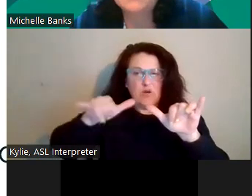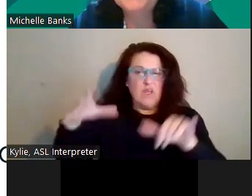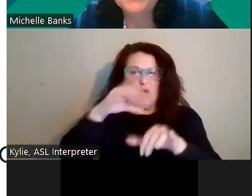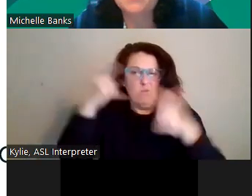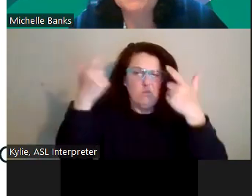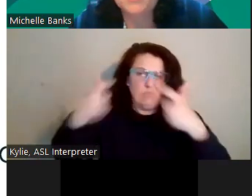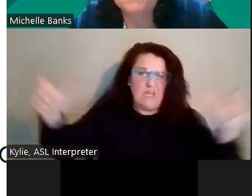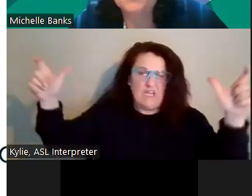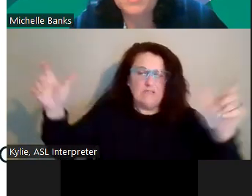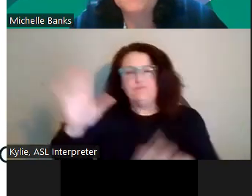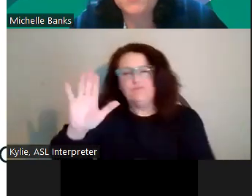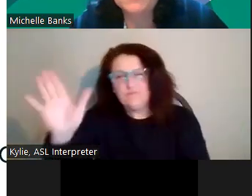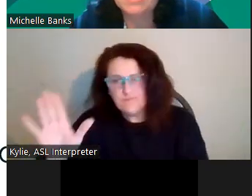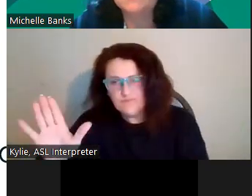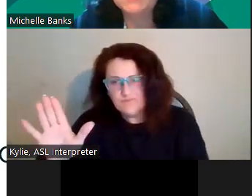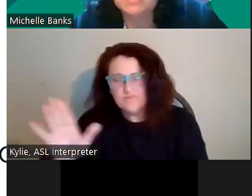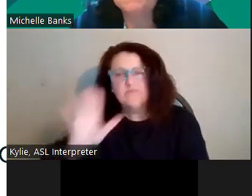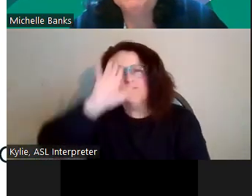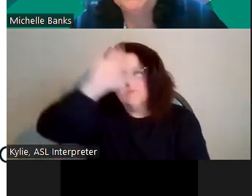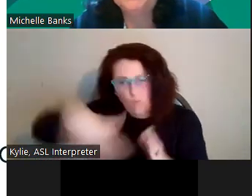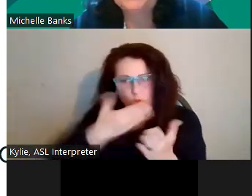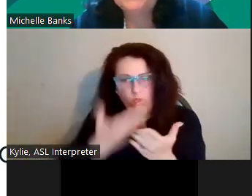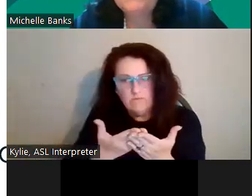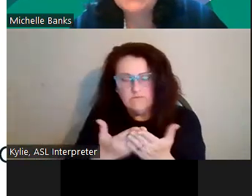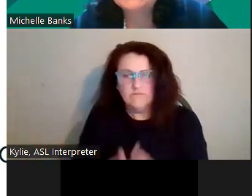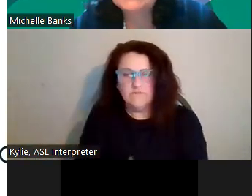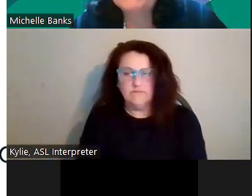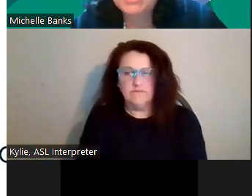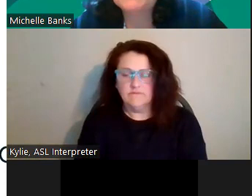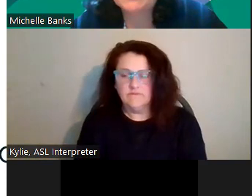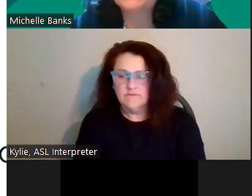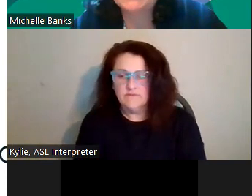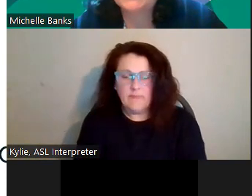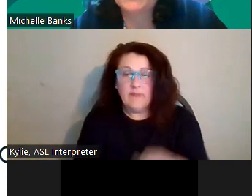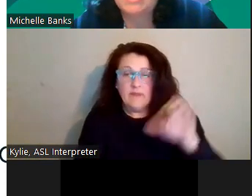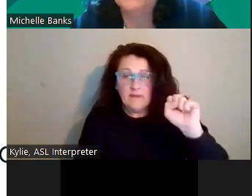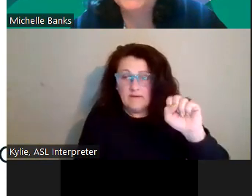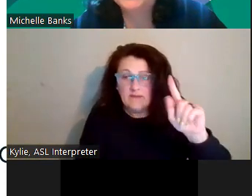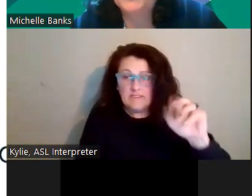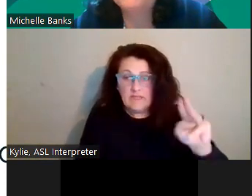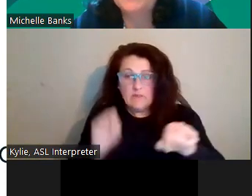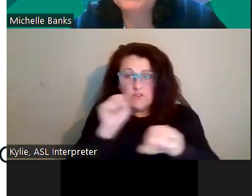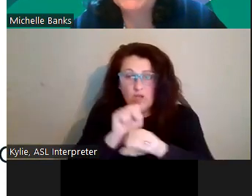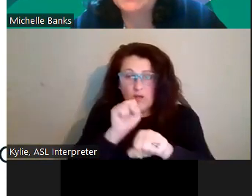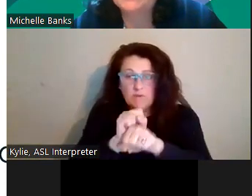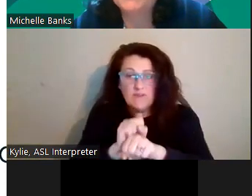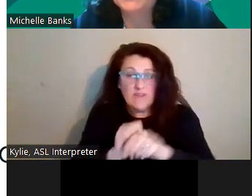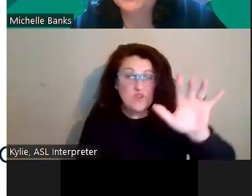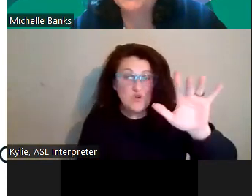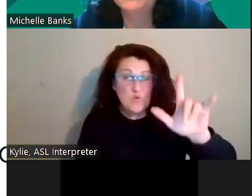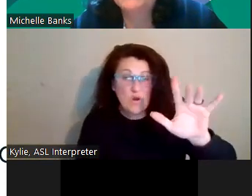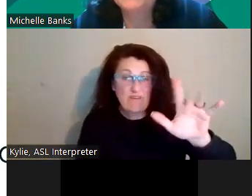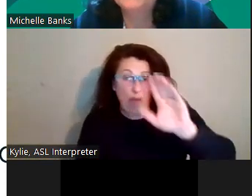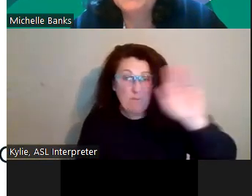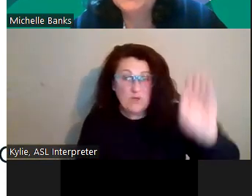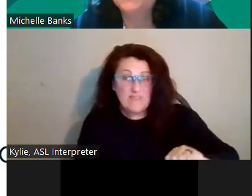that are employing folks out of STEM. And STEM jobs are expected to account for 25% of the